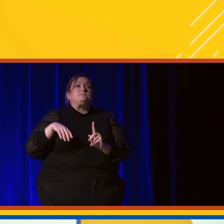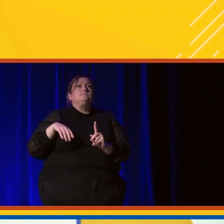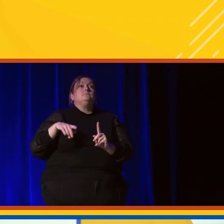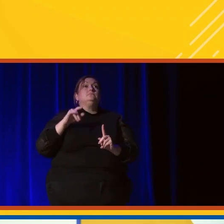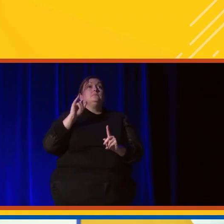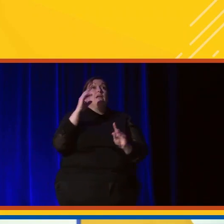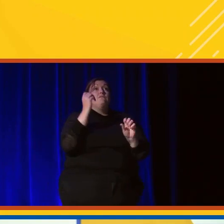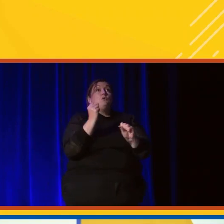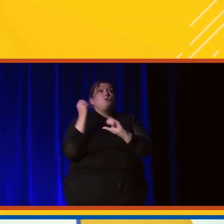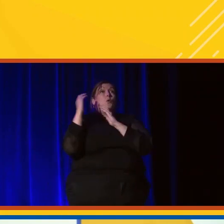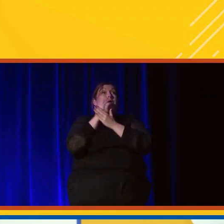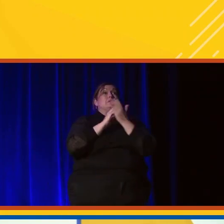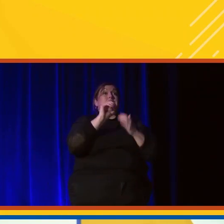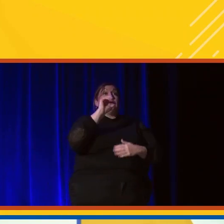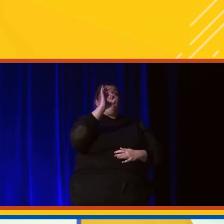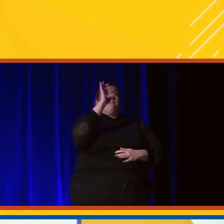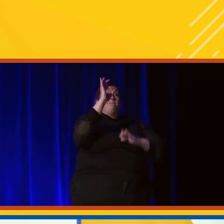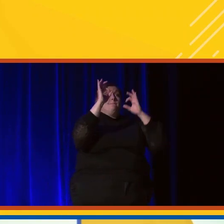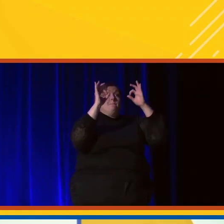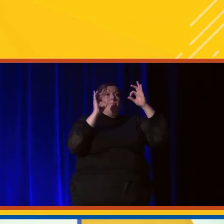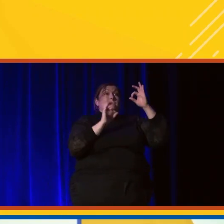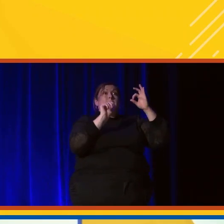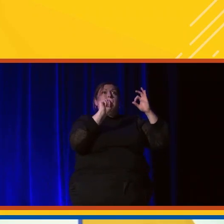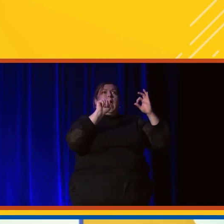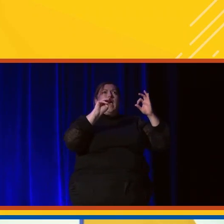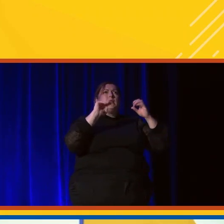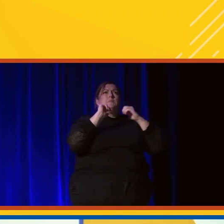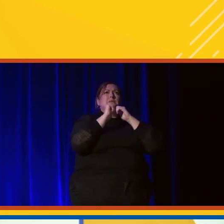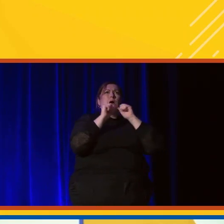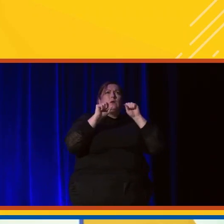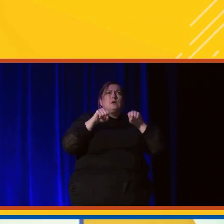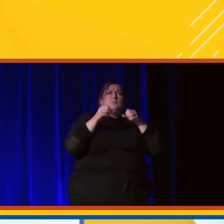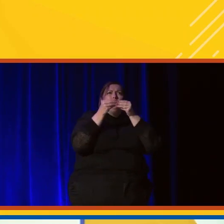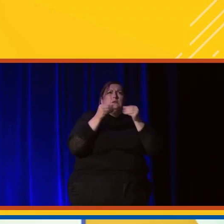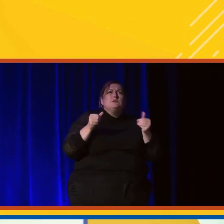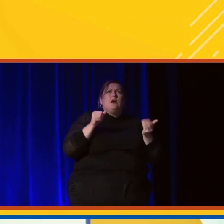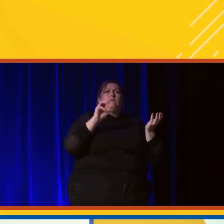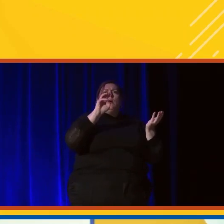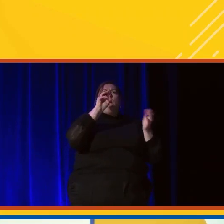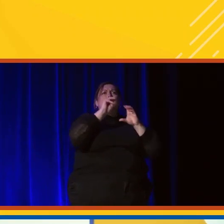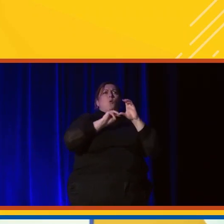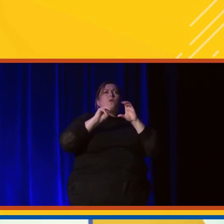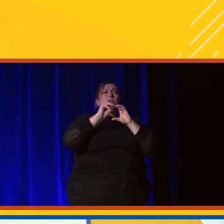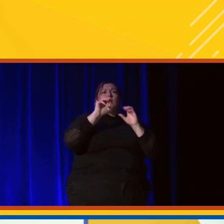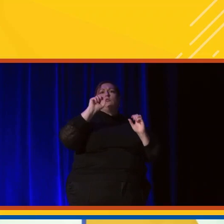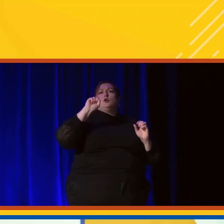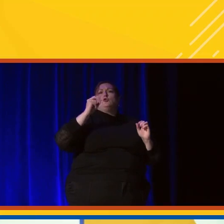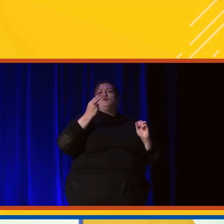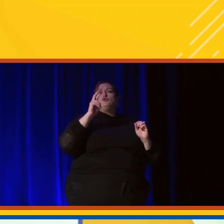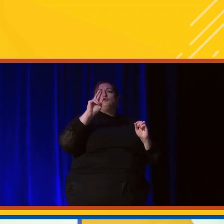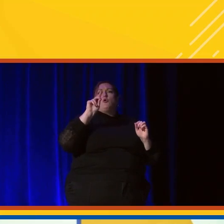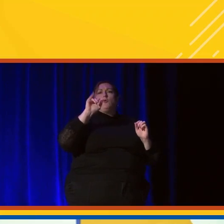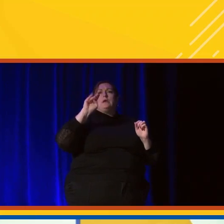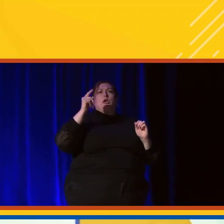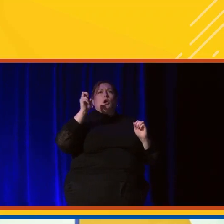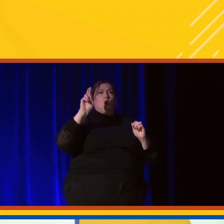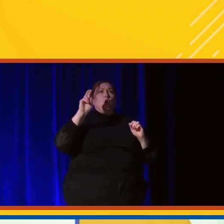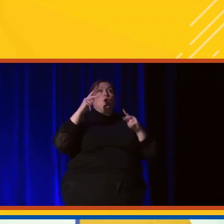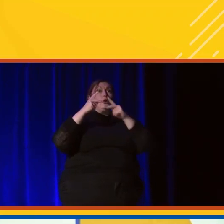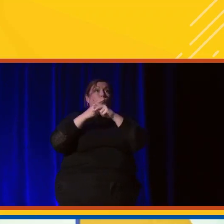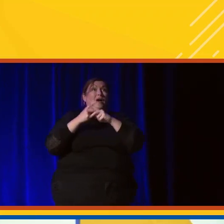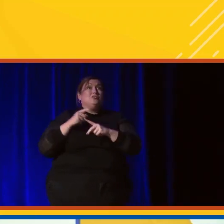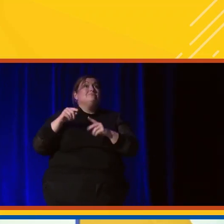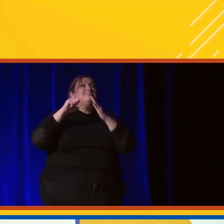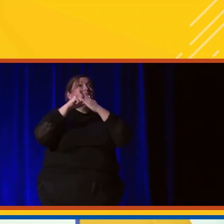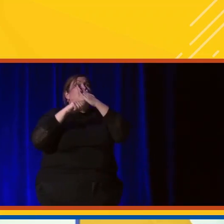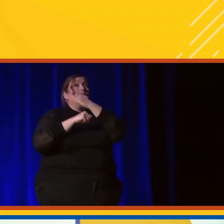out some of the atoms, how can you possibly solve the molecular Schrödinger equation? And so this is a very